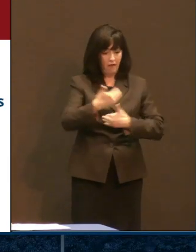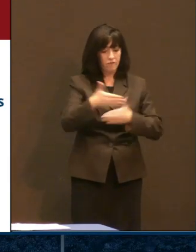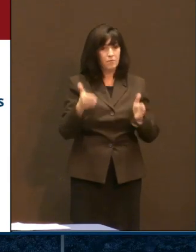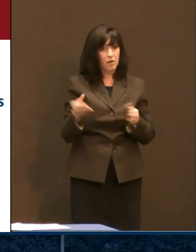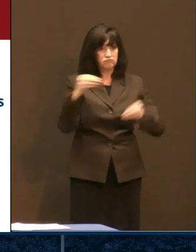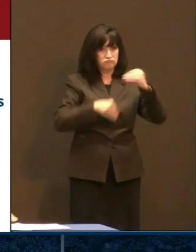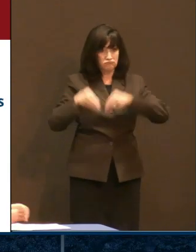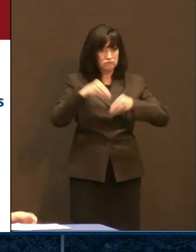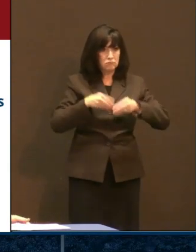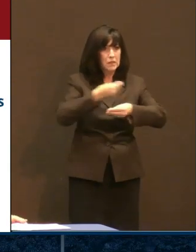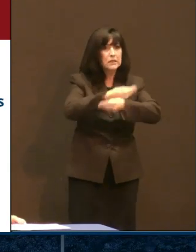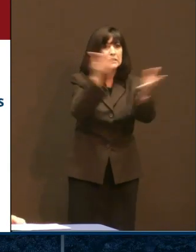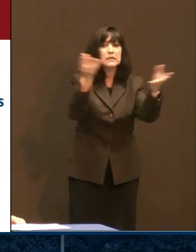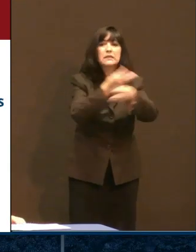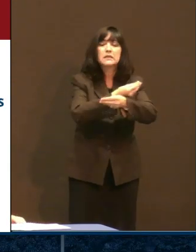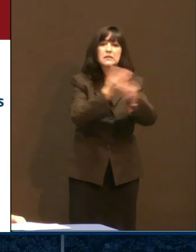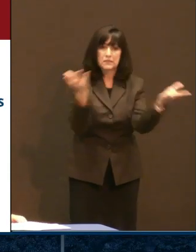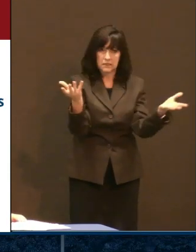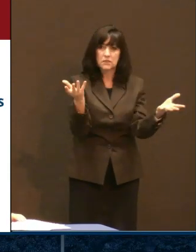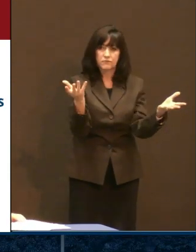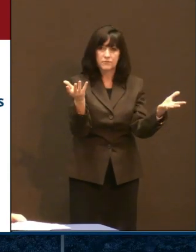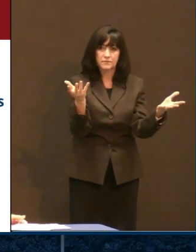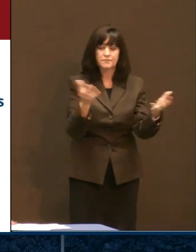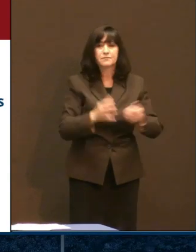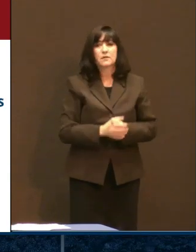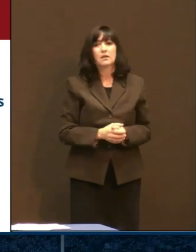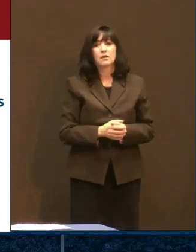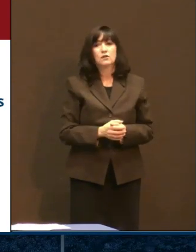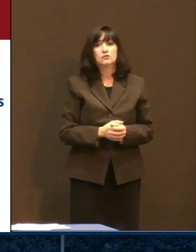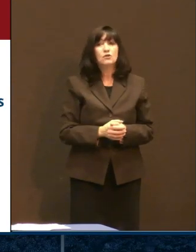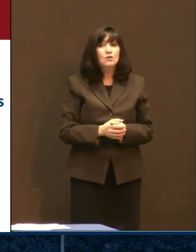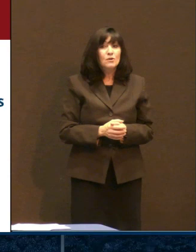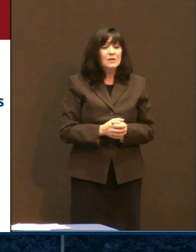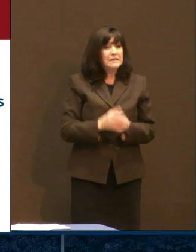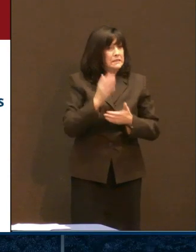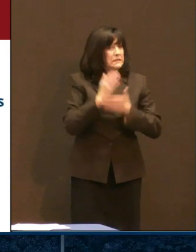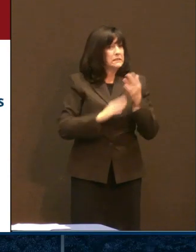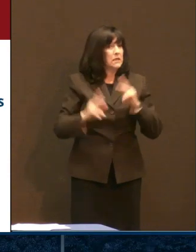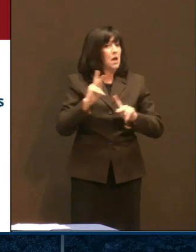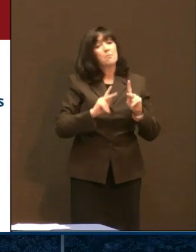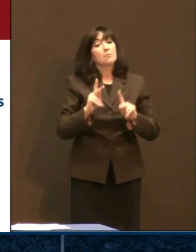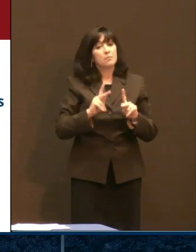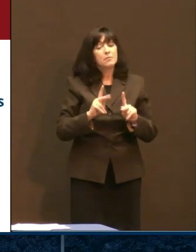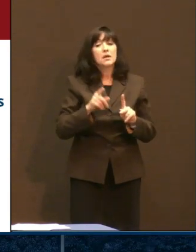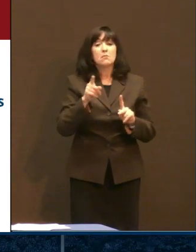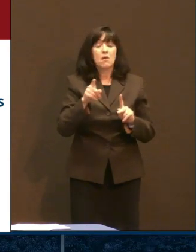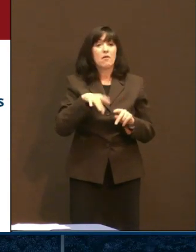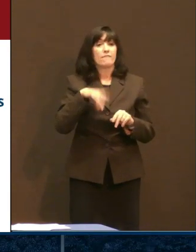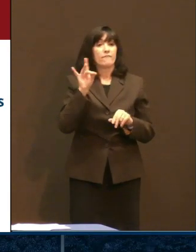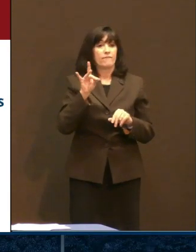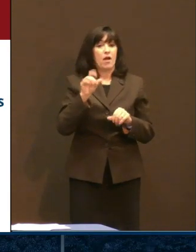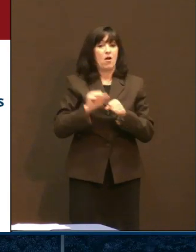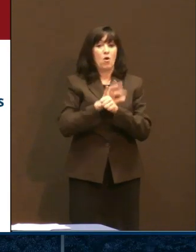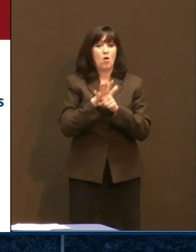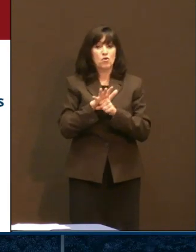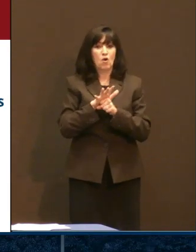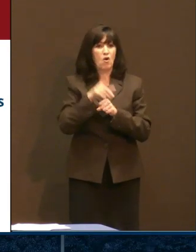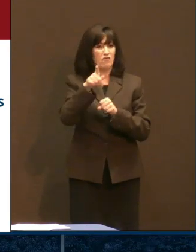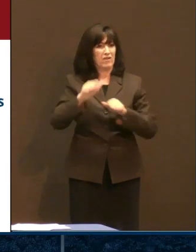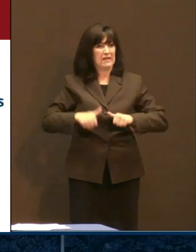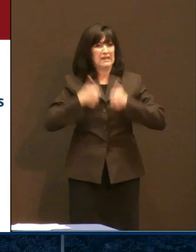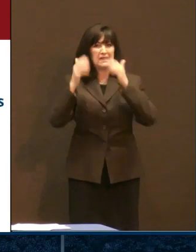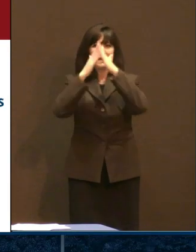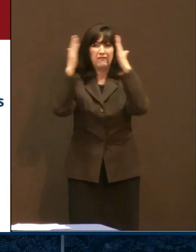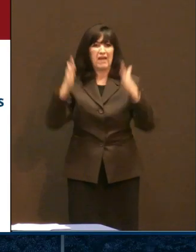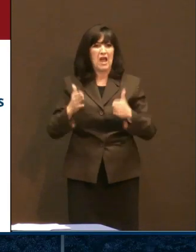they were the infected one, or maybe they had to get away from somebody that was infected, and sheltering them with partners between Newcastle County Office of Emergency